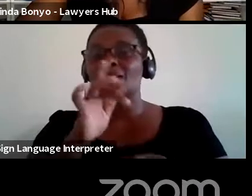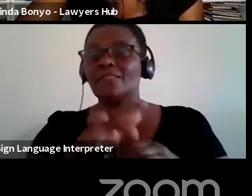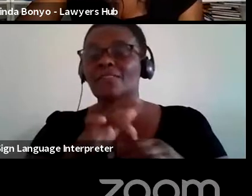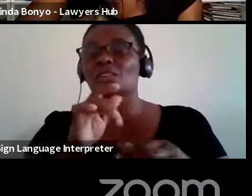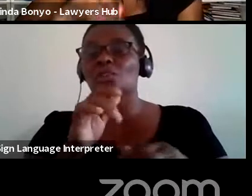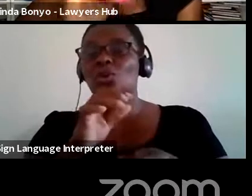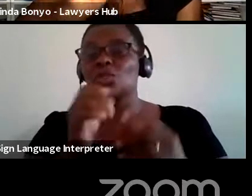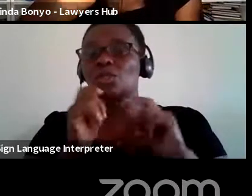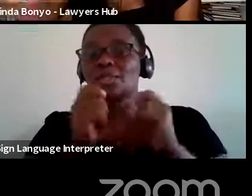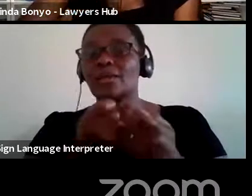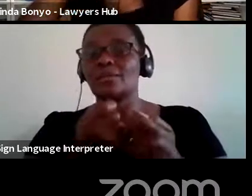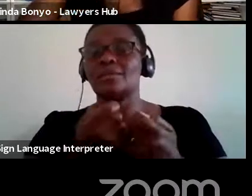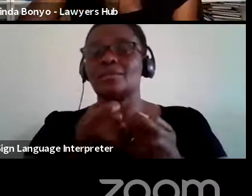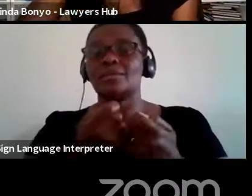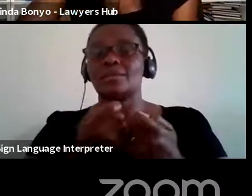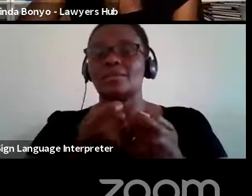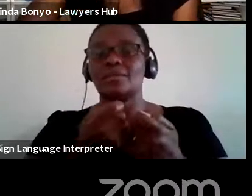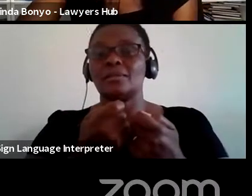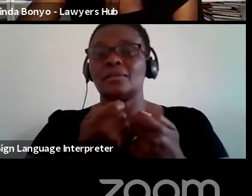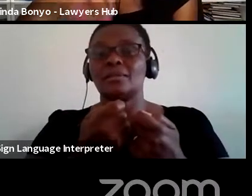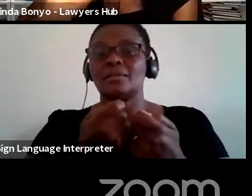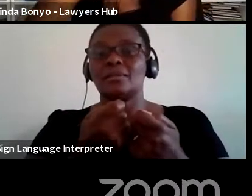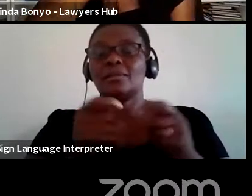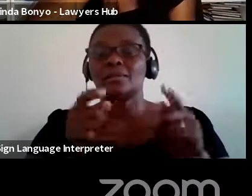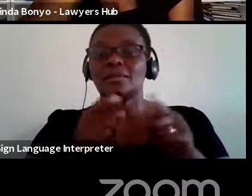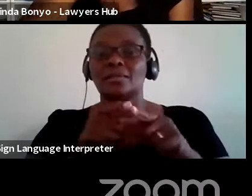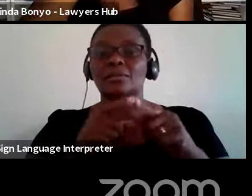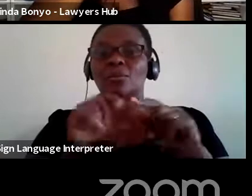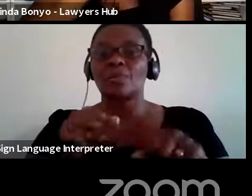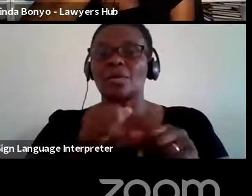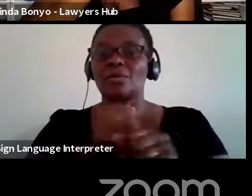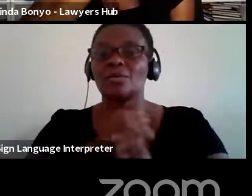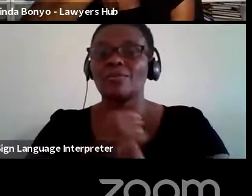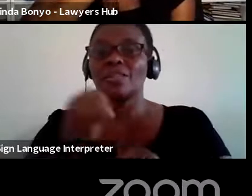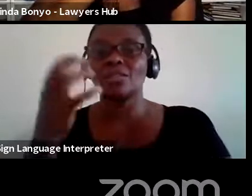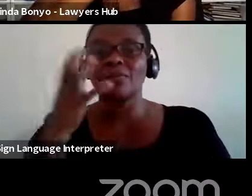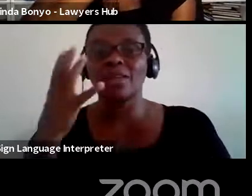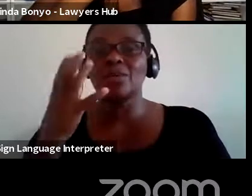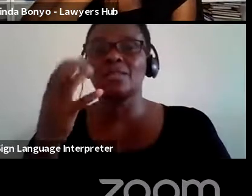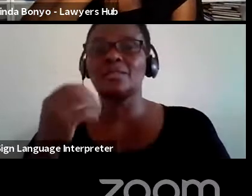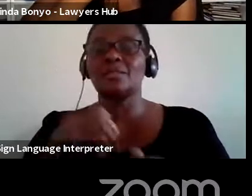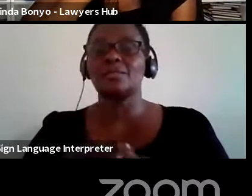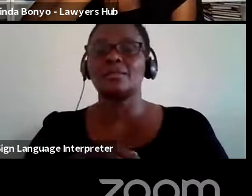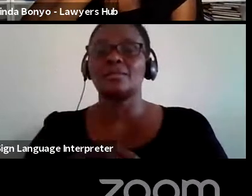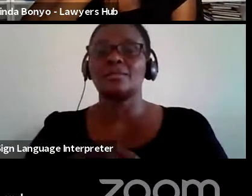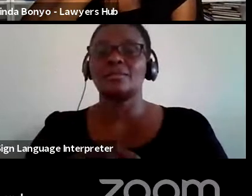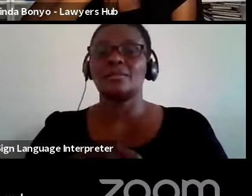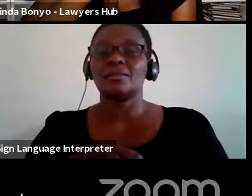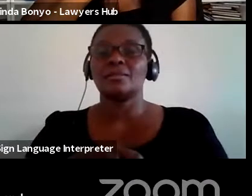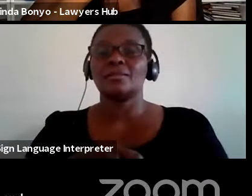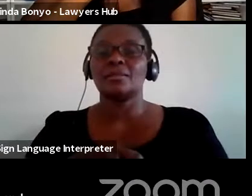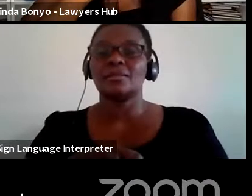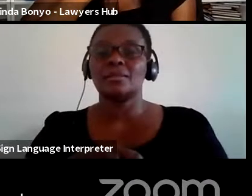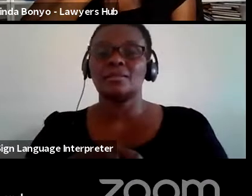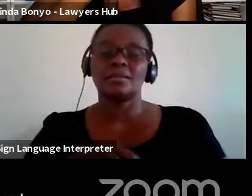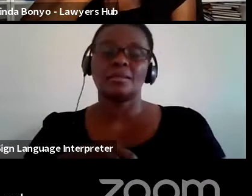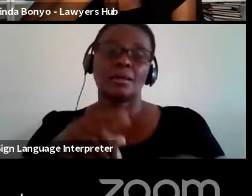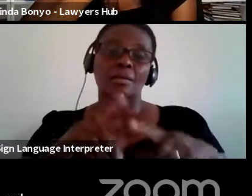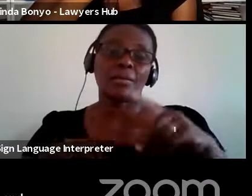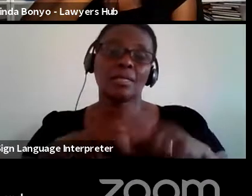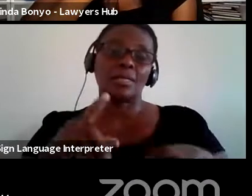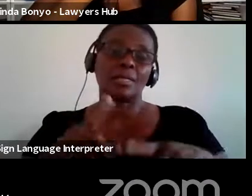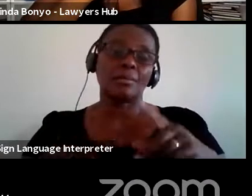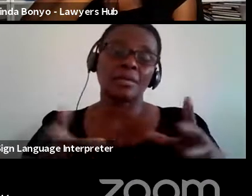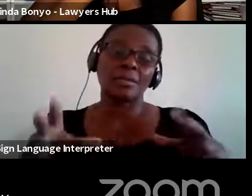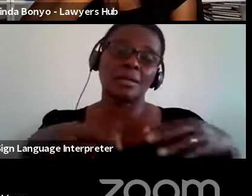stop sexism, violence, xenophobia, transphobia, or racism, for example. And to this end, the participants accepted that content